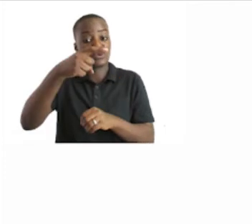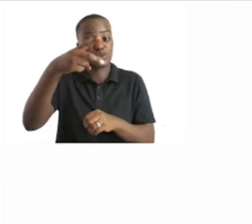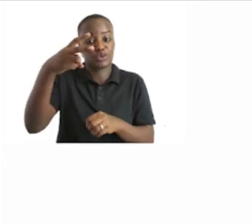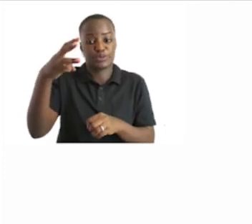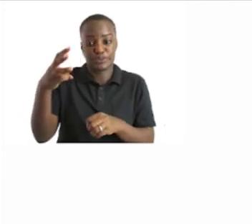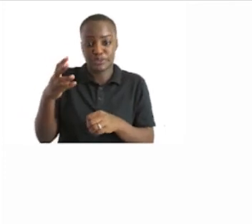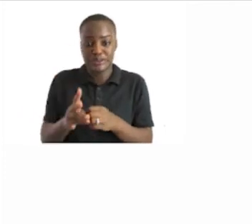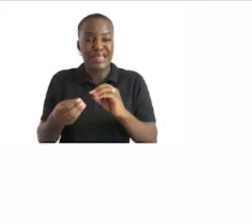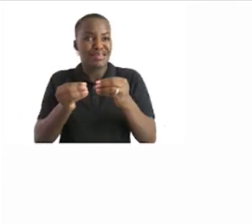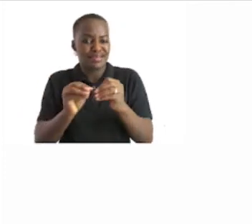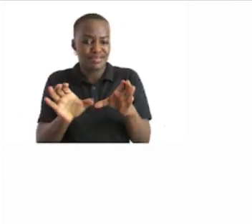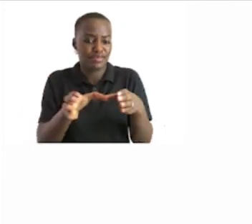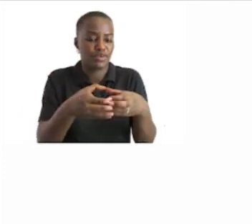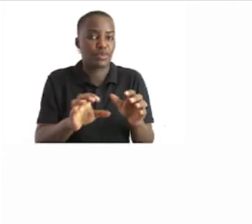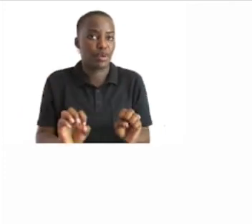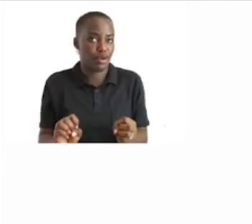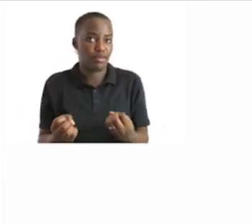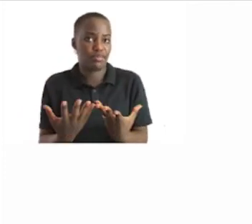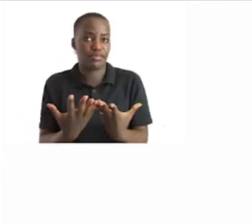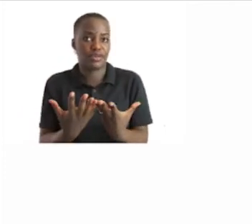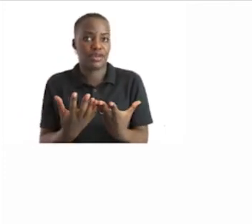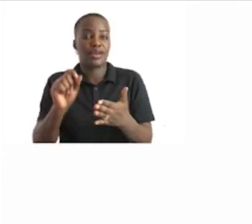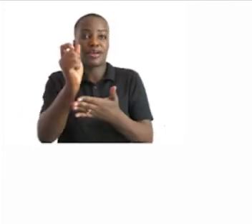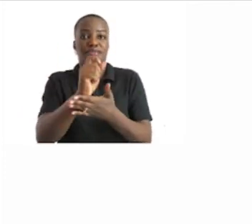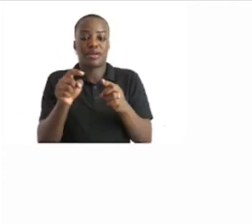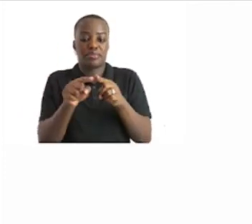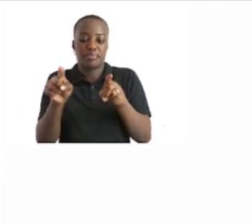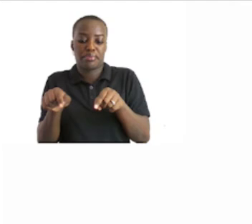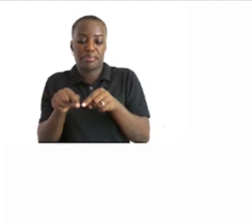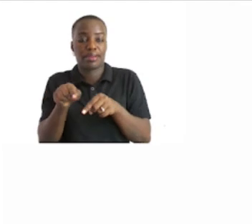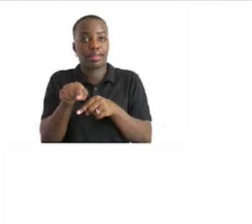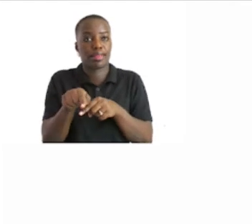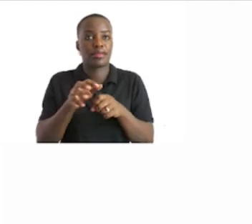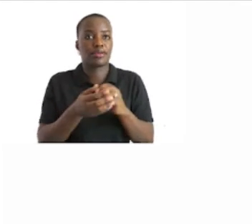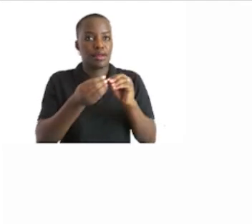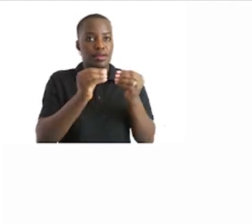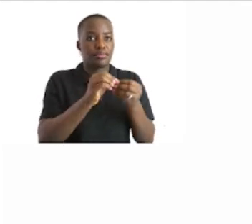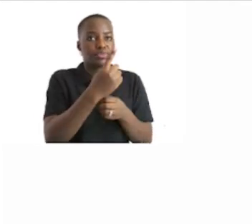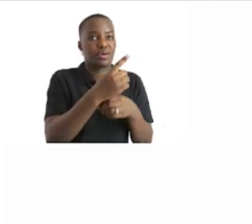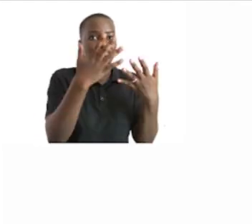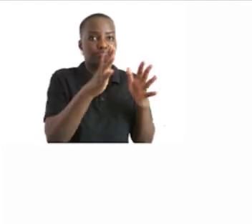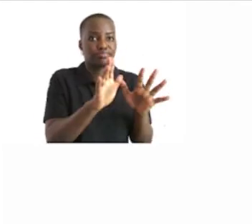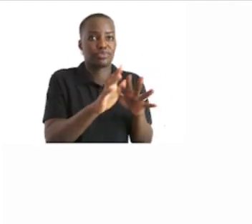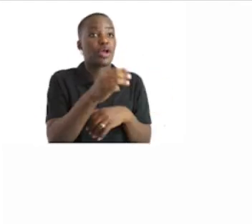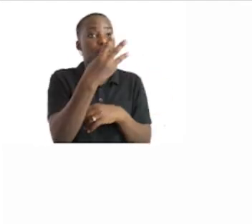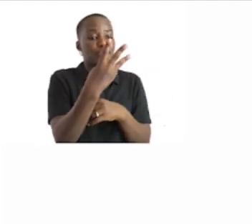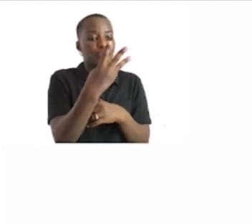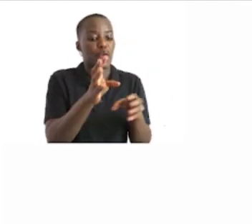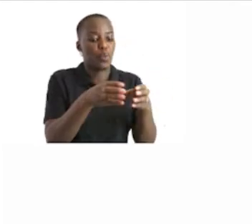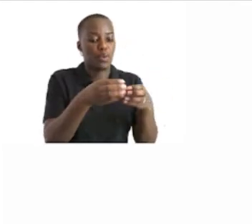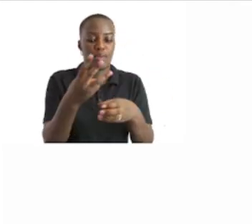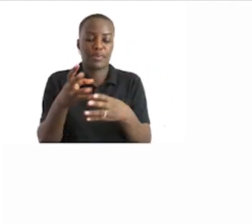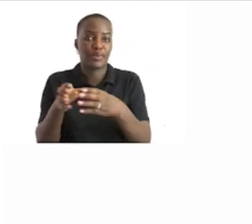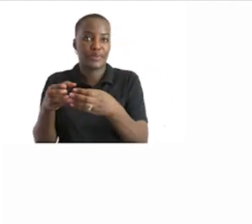to count the groups that you have made. You can see that number 1, that they were grouped in 3s, and